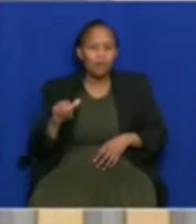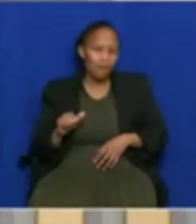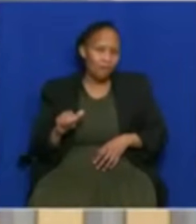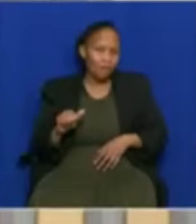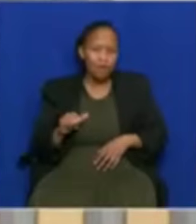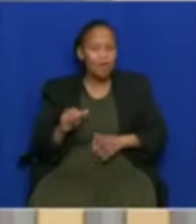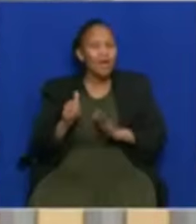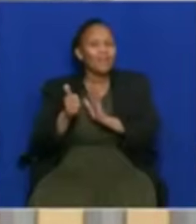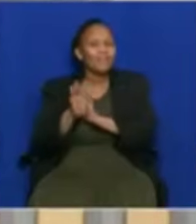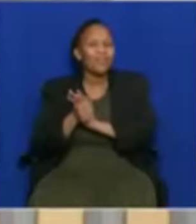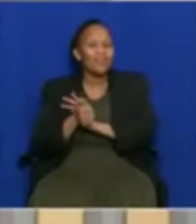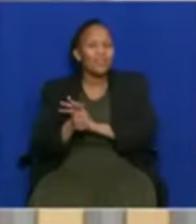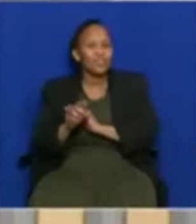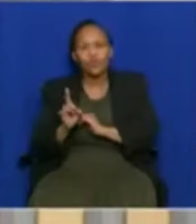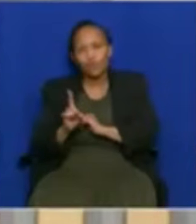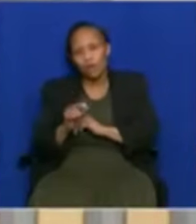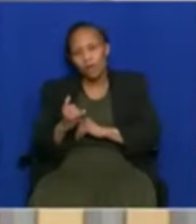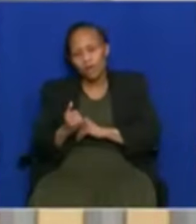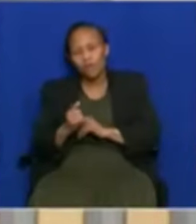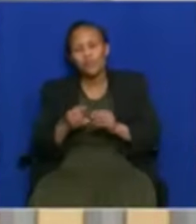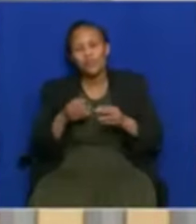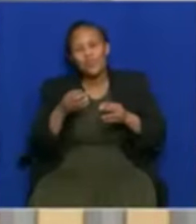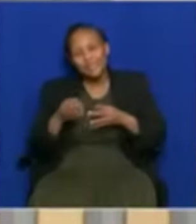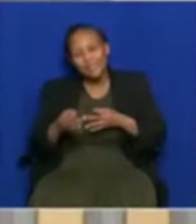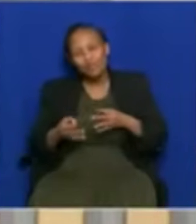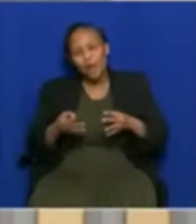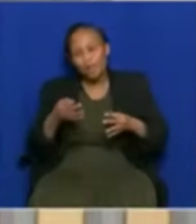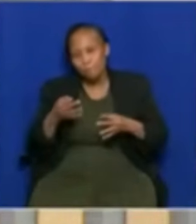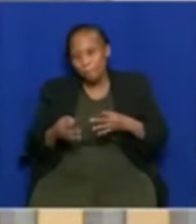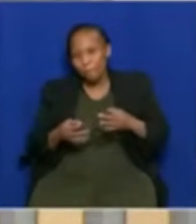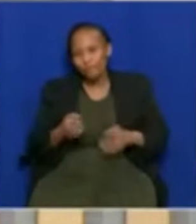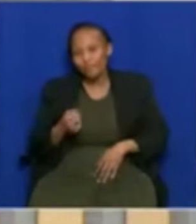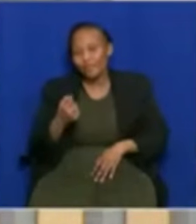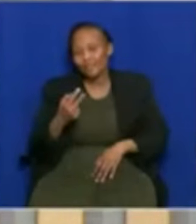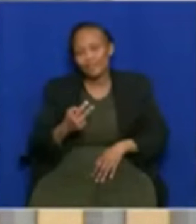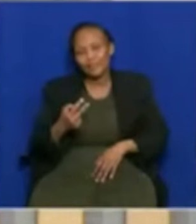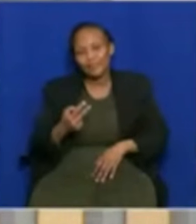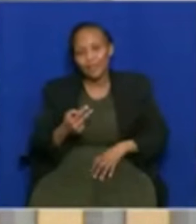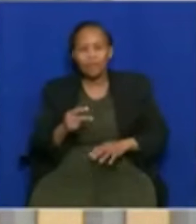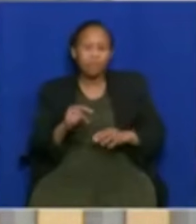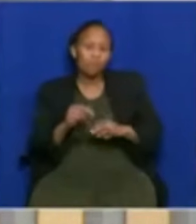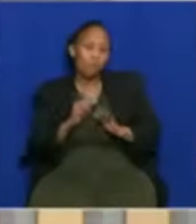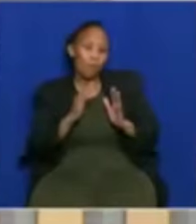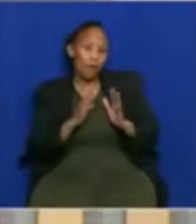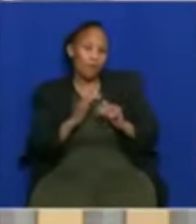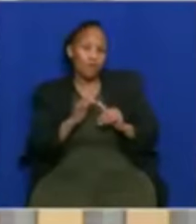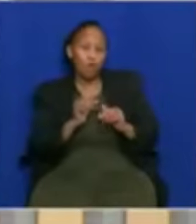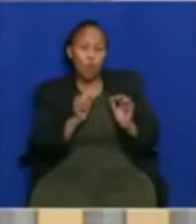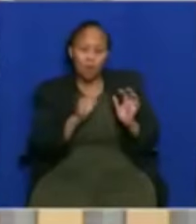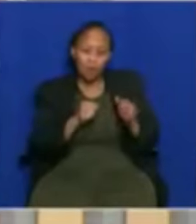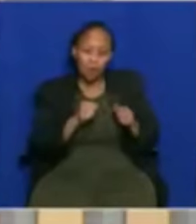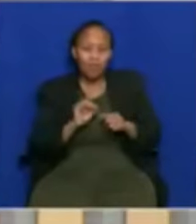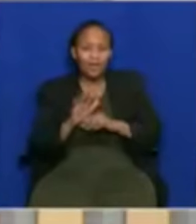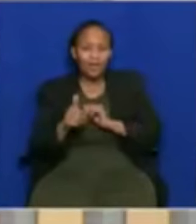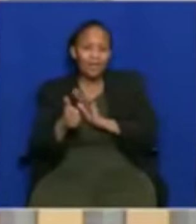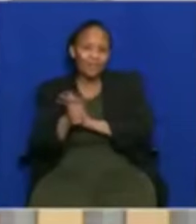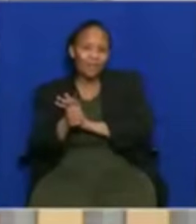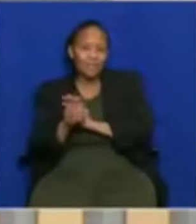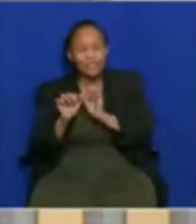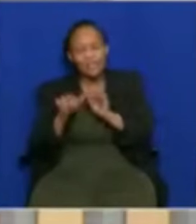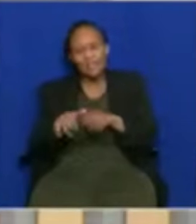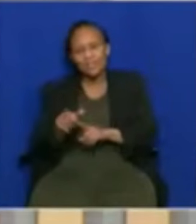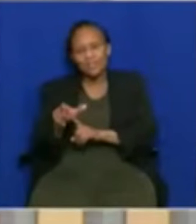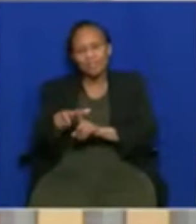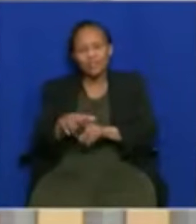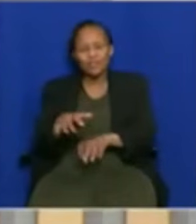the second part of the employment, promise of employment, and the advantage. Person is appointed there. We appointed you there. You